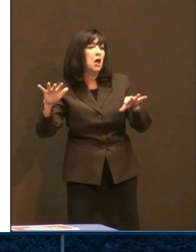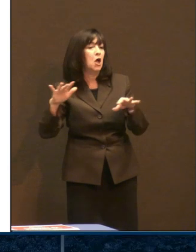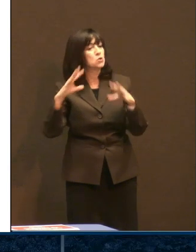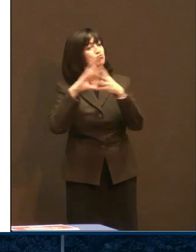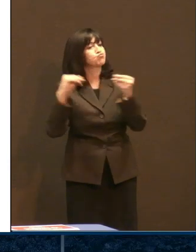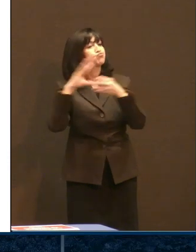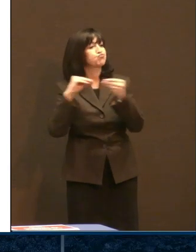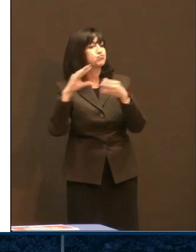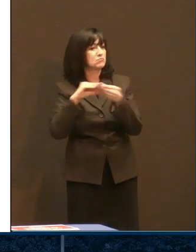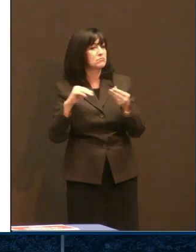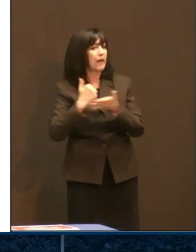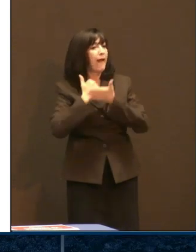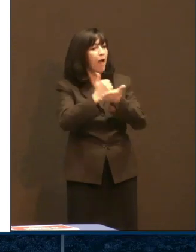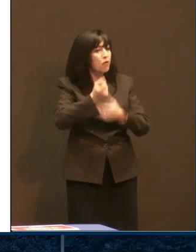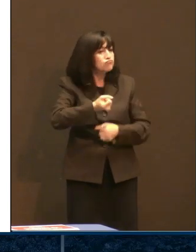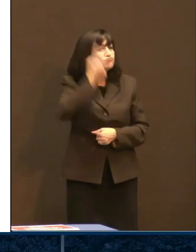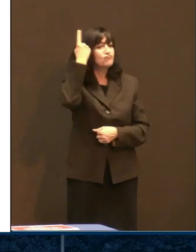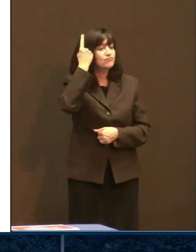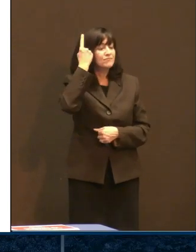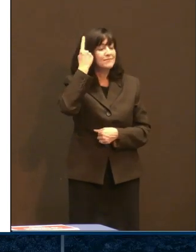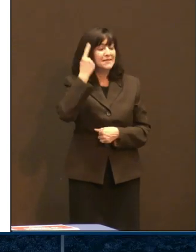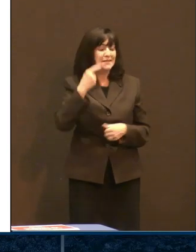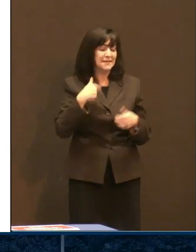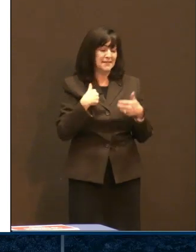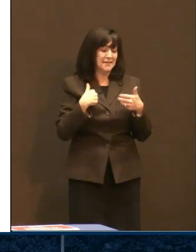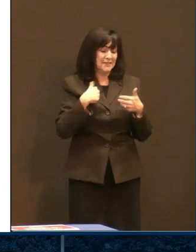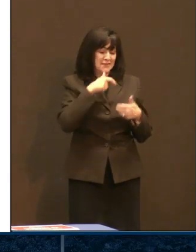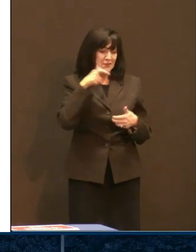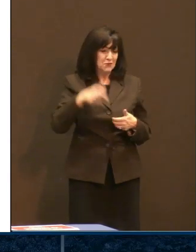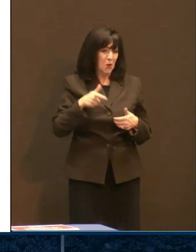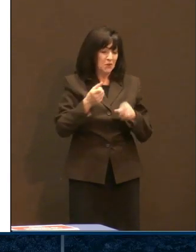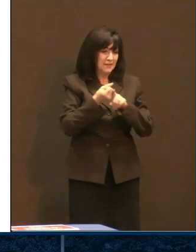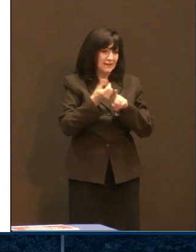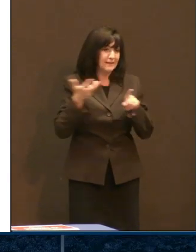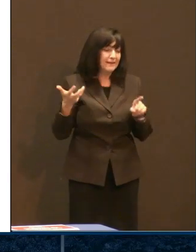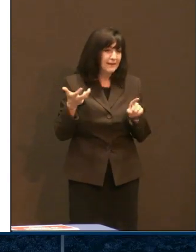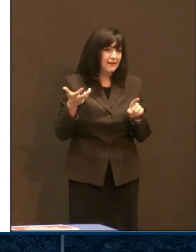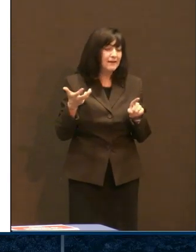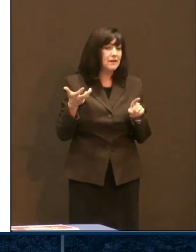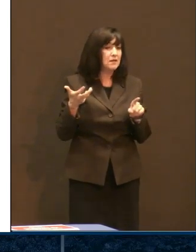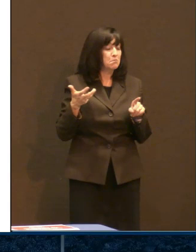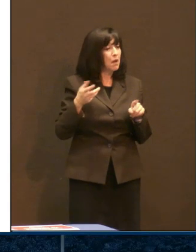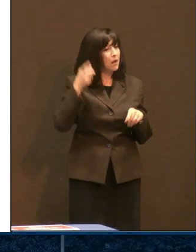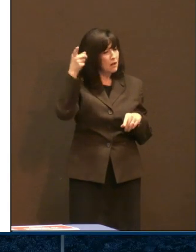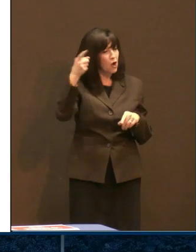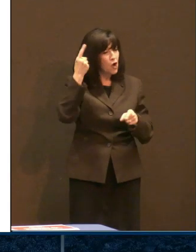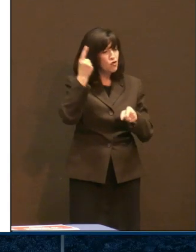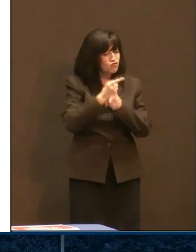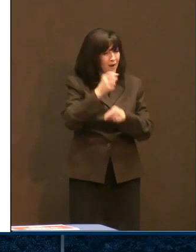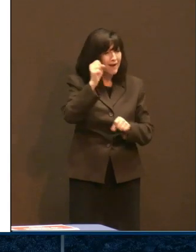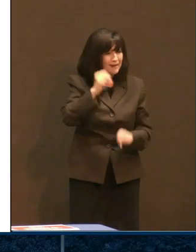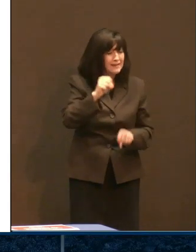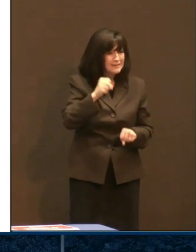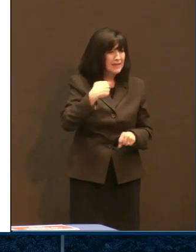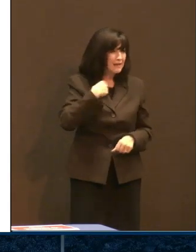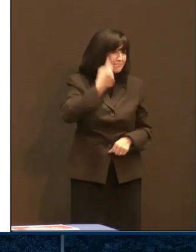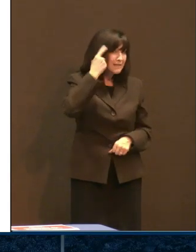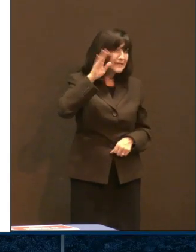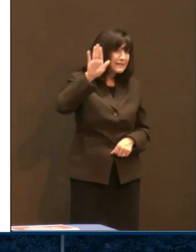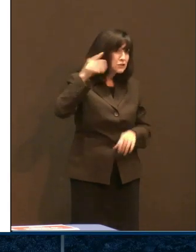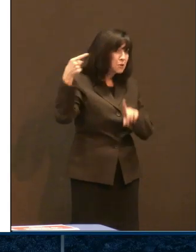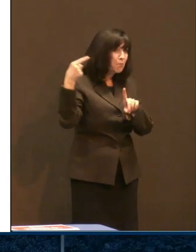And not to torture that discussion, but he's right. And so it's not going to, and that